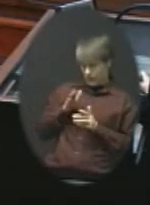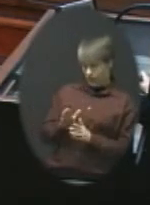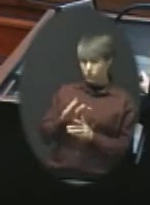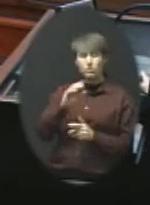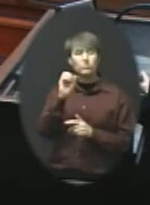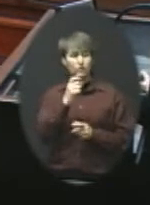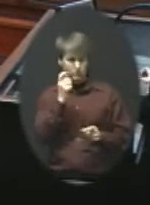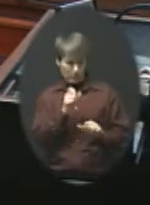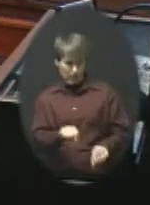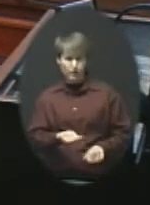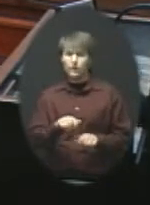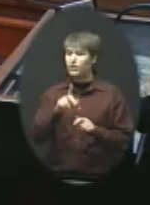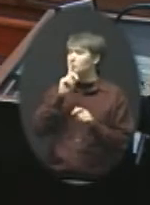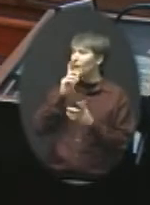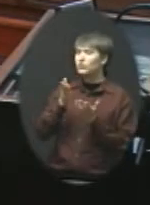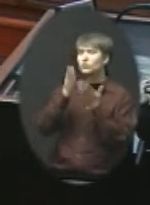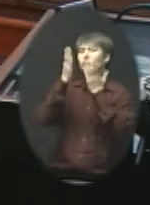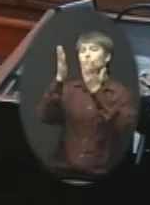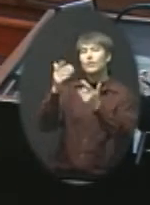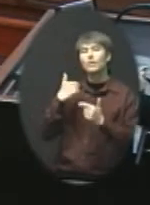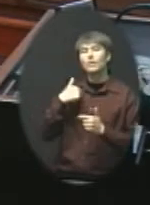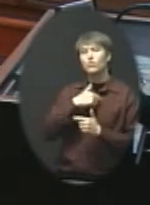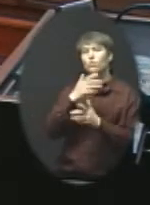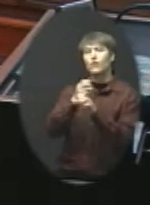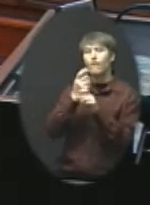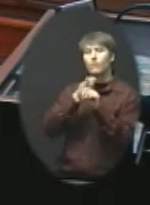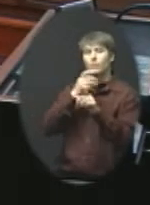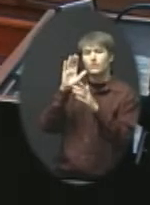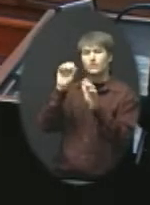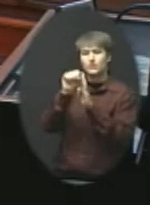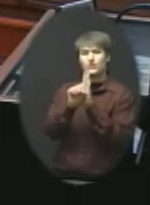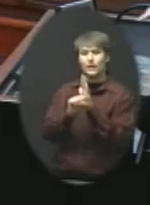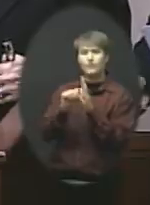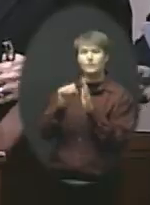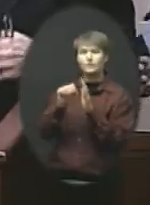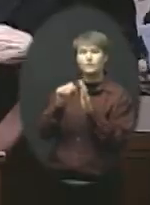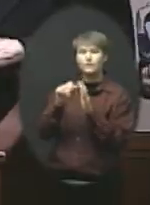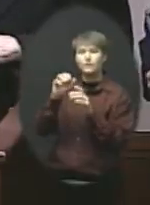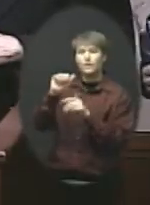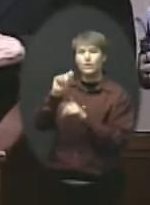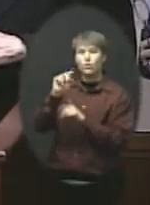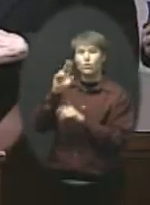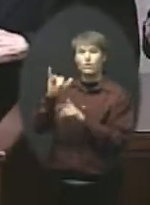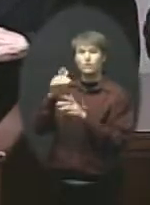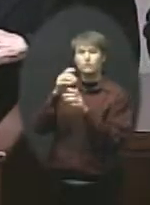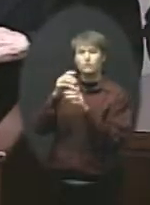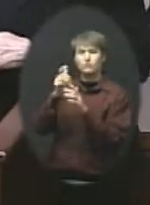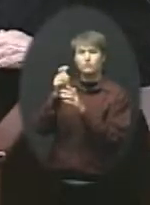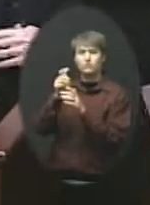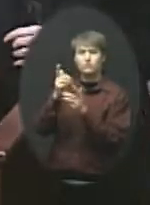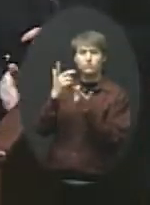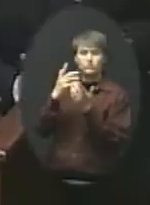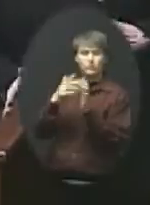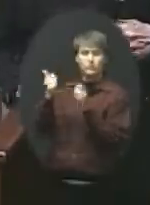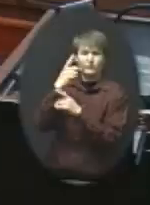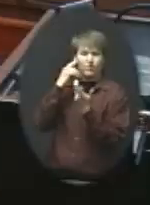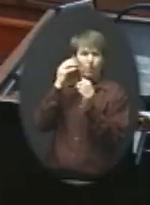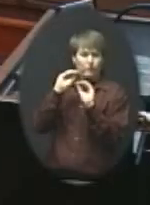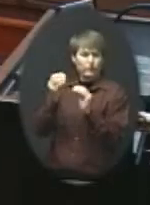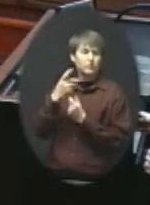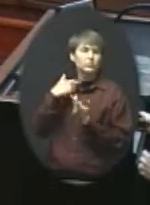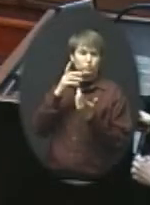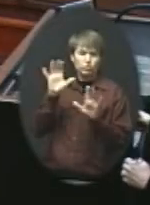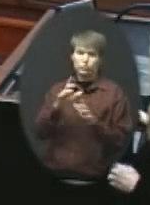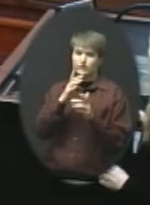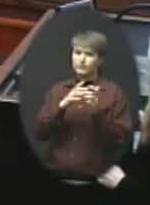That's correct. Thank you. Actually, the recommendation that we got from the state and the general attorney's office was to do that in executive session. Very good. We asked the same thing. So